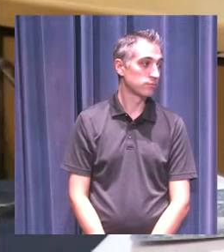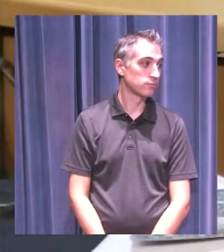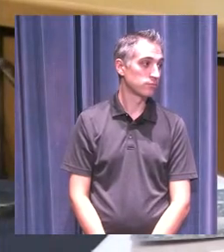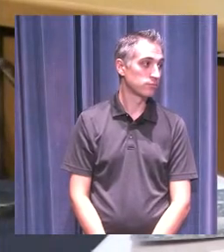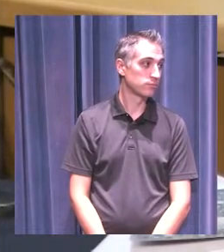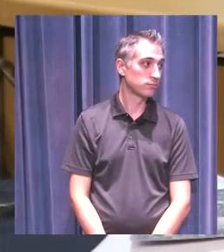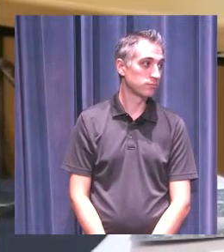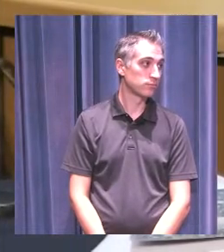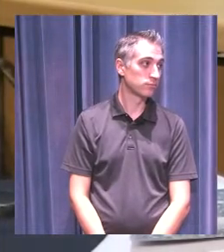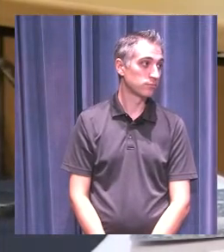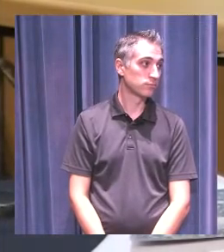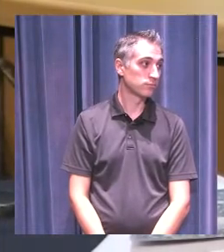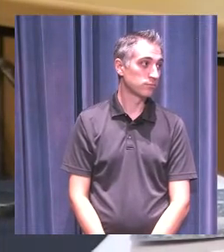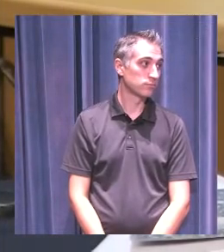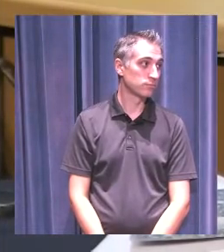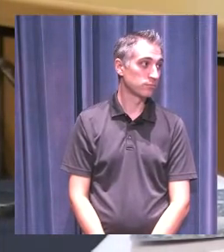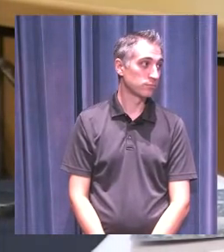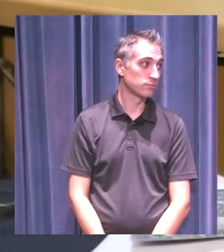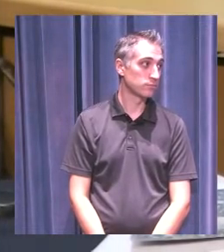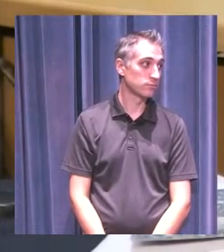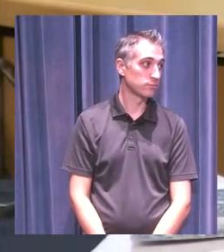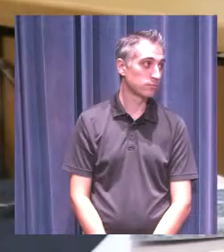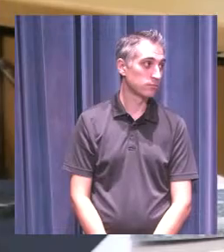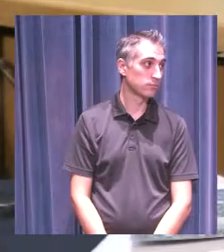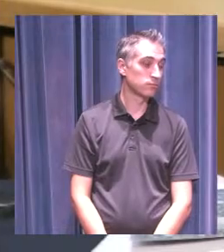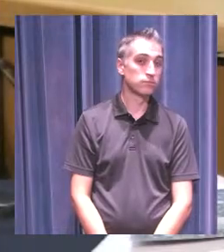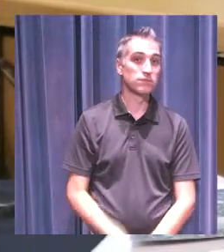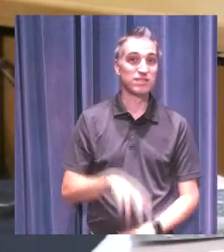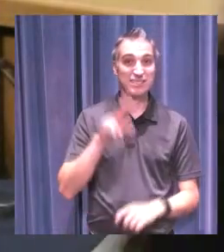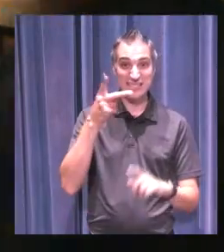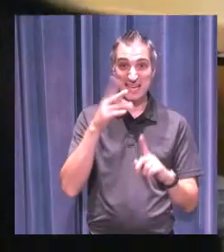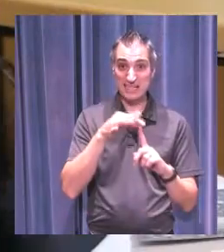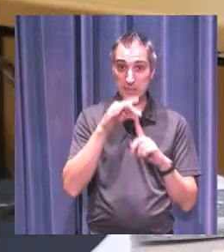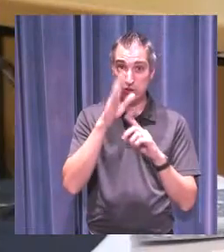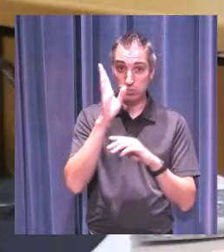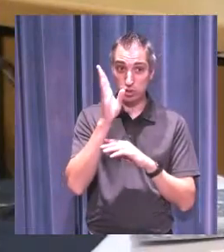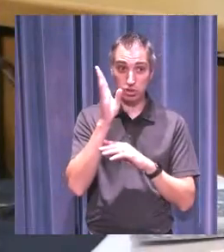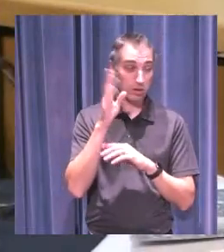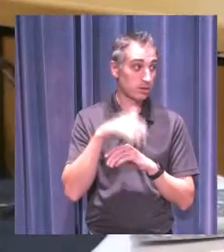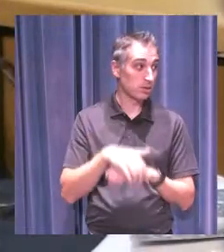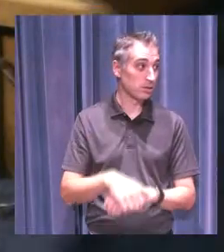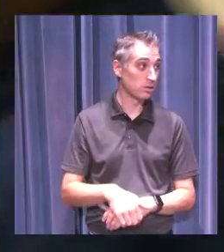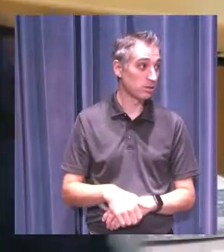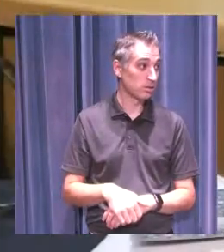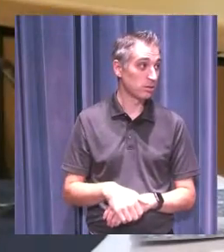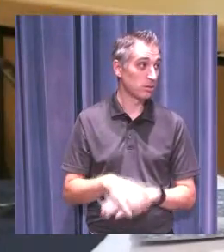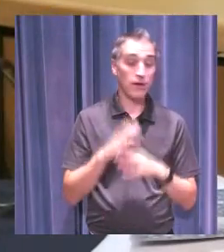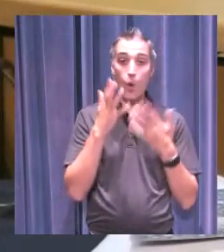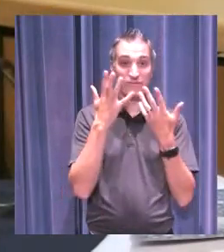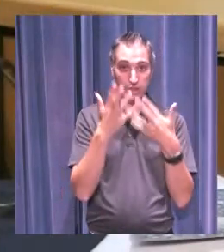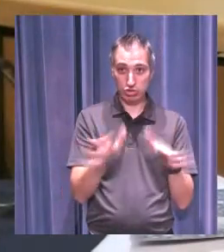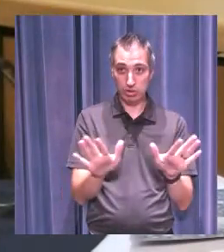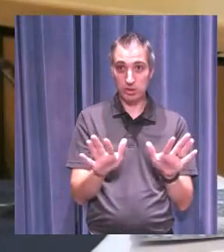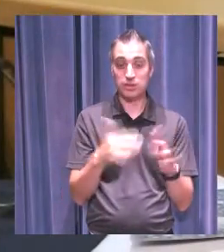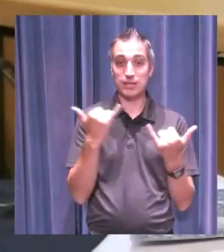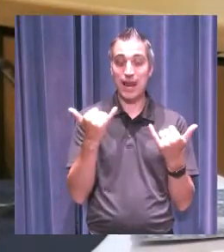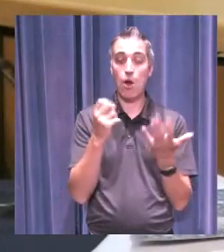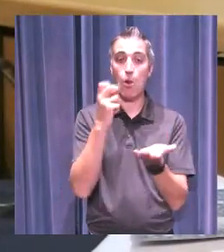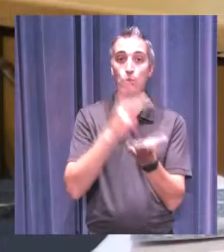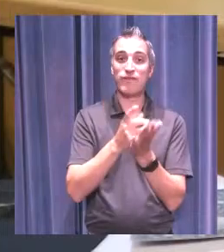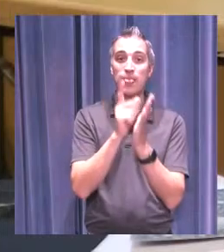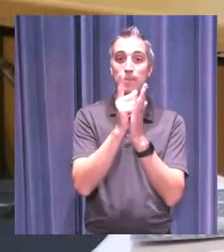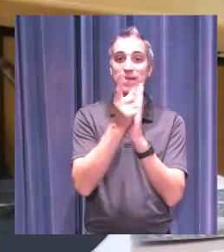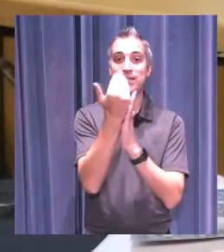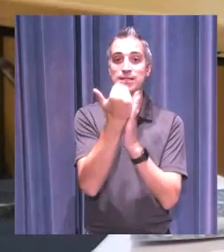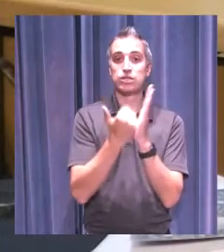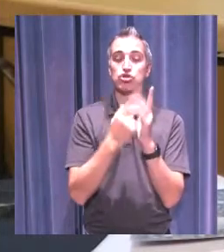Does that conclude our special presentations? Okay. Concluding, we're going to move on to approval of the minutes, approval